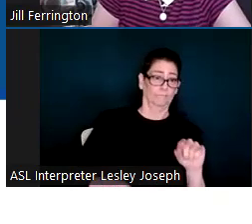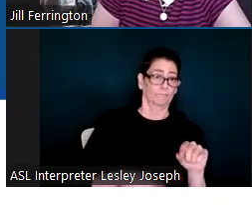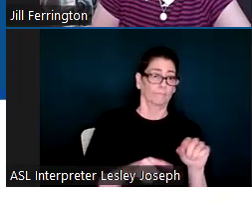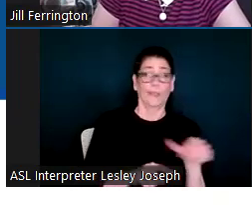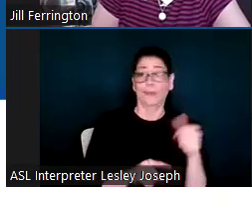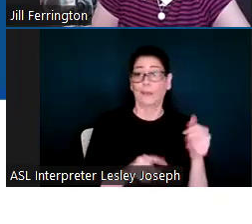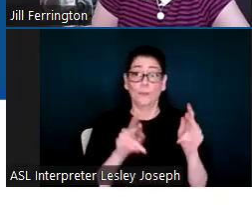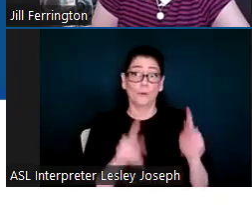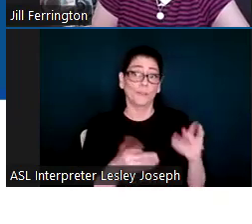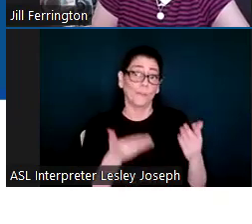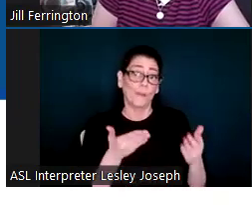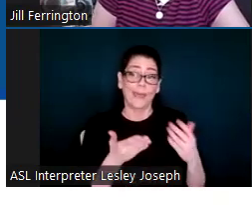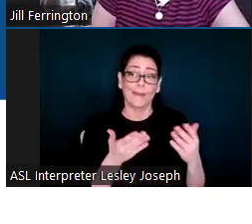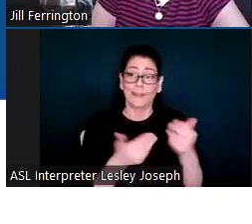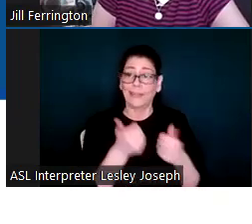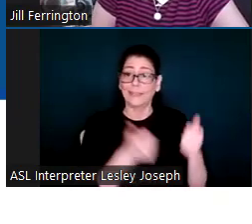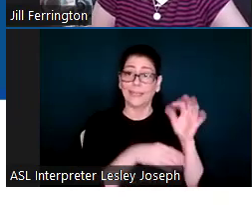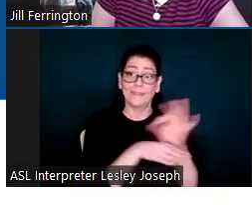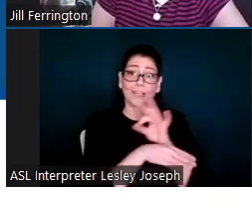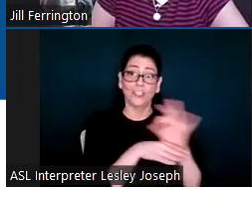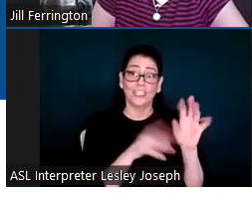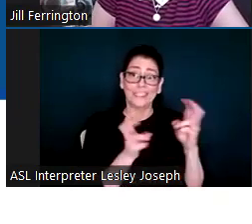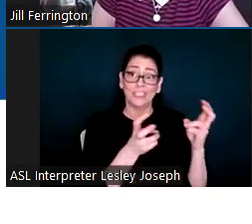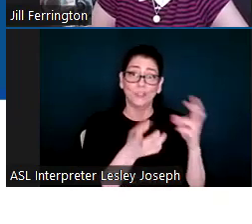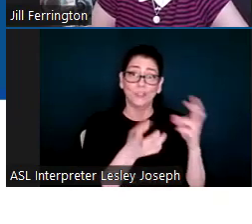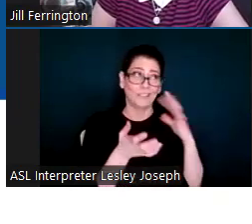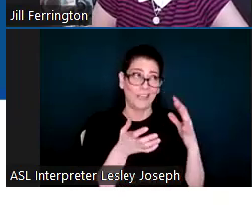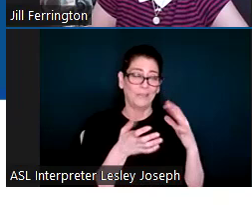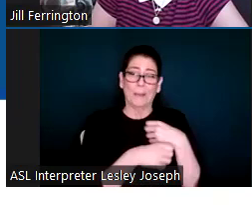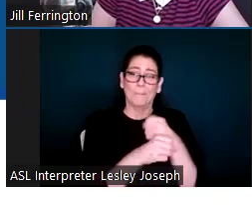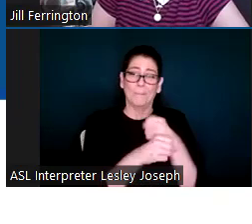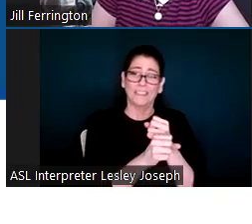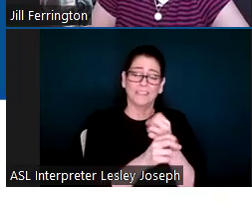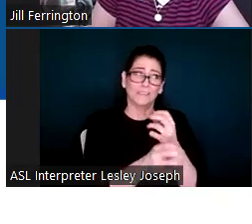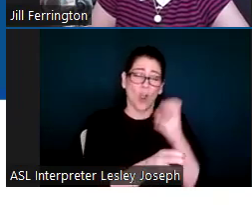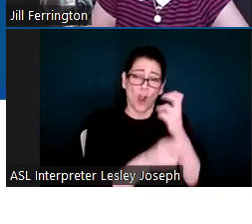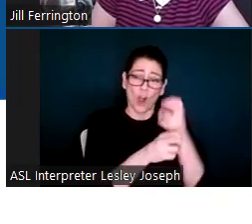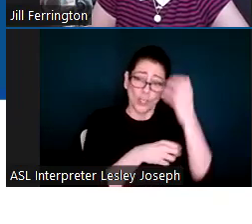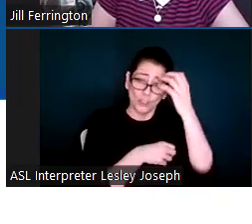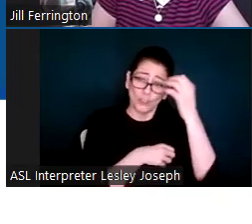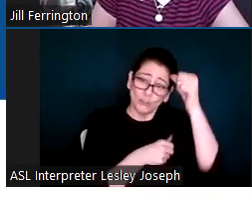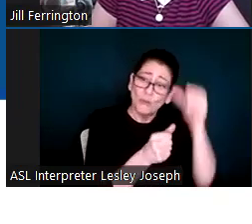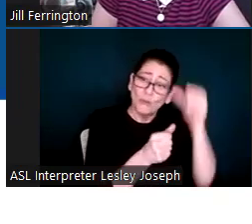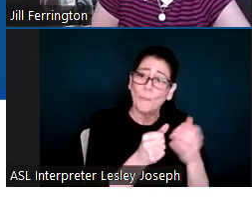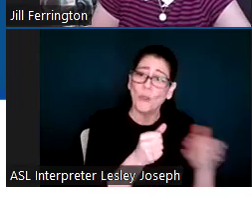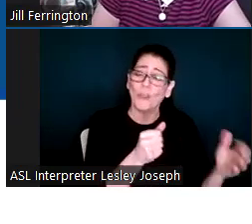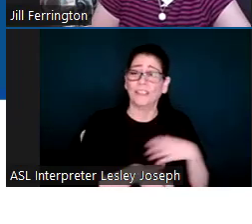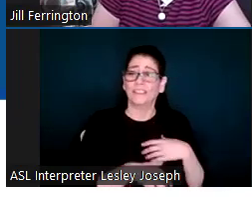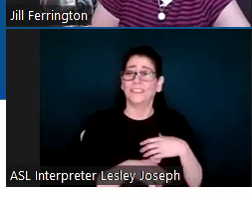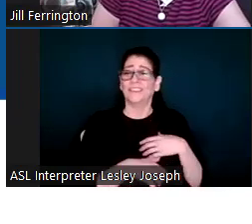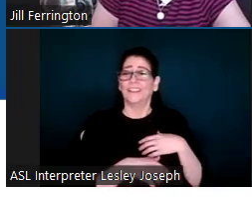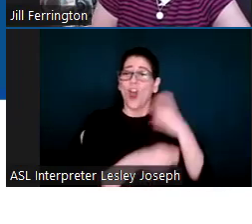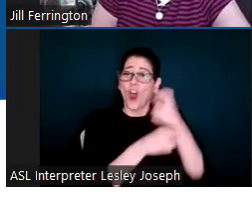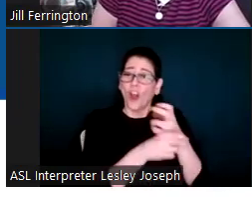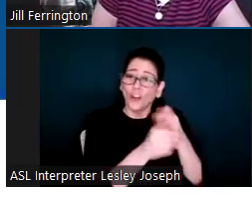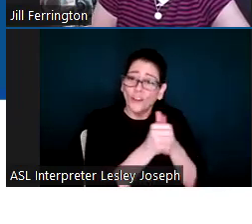an executive functioning issue that really complicates memory, lack of follow through, and those types